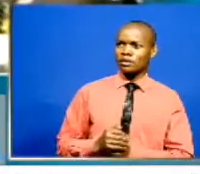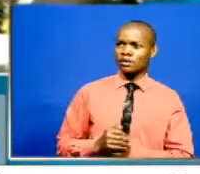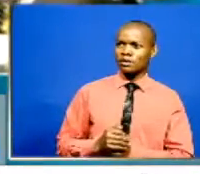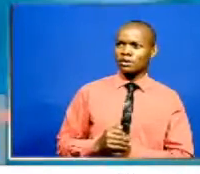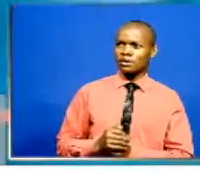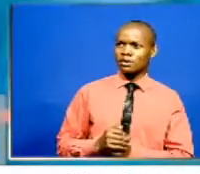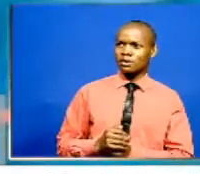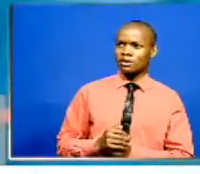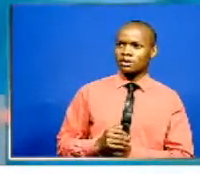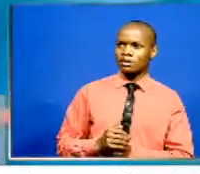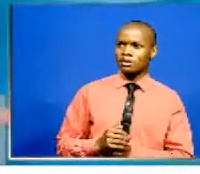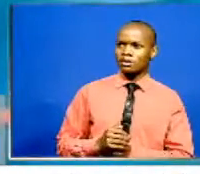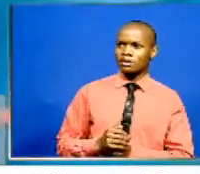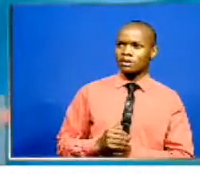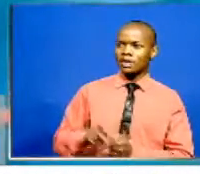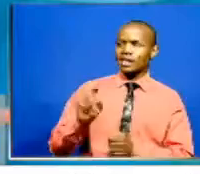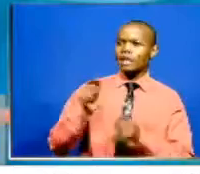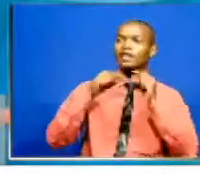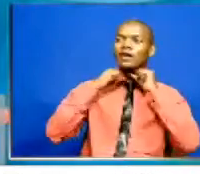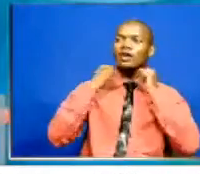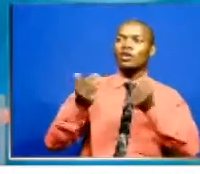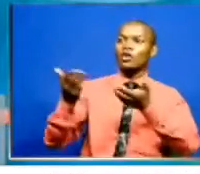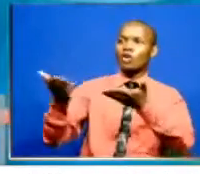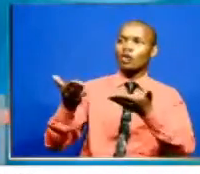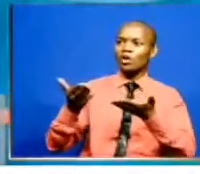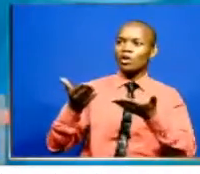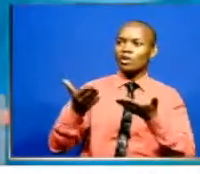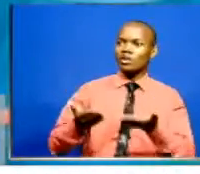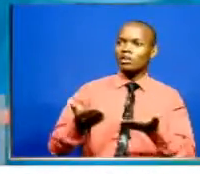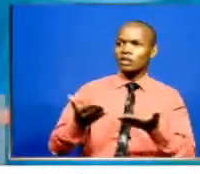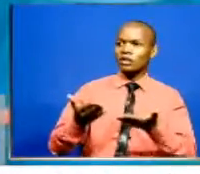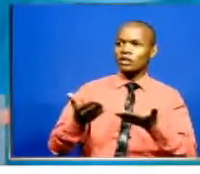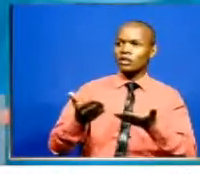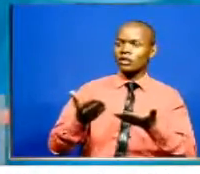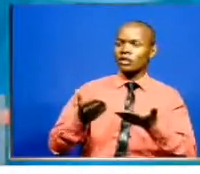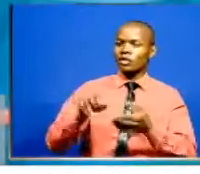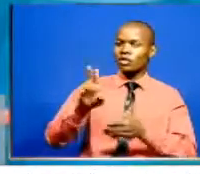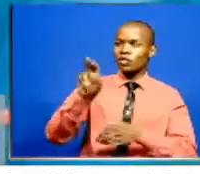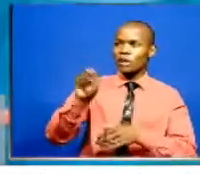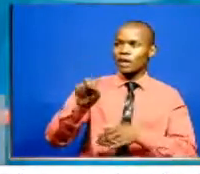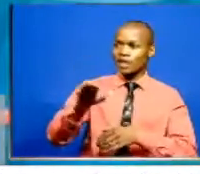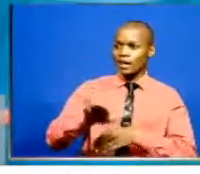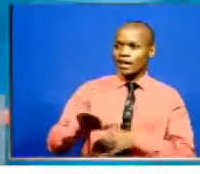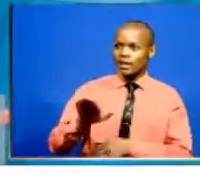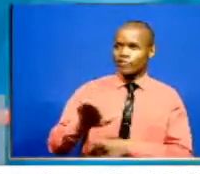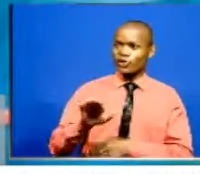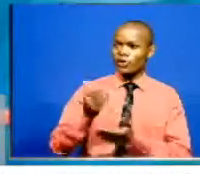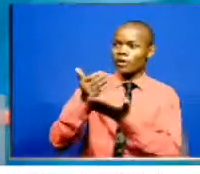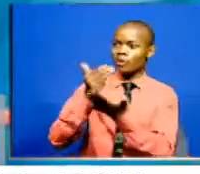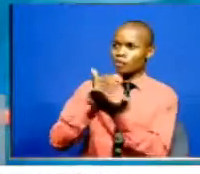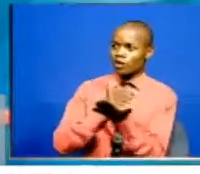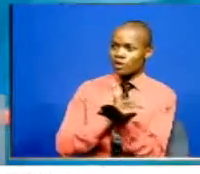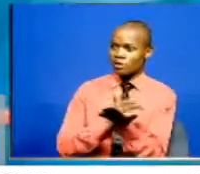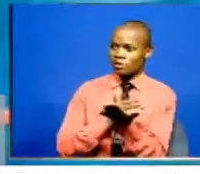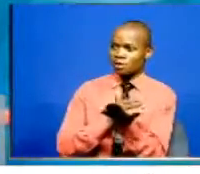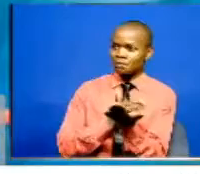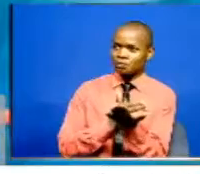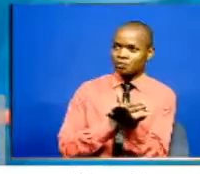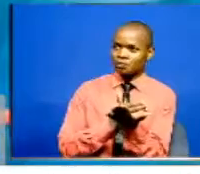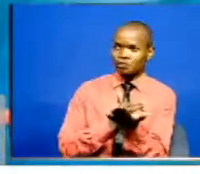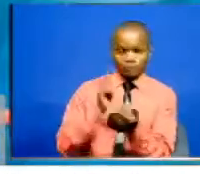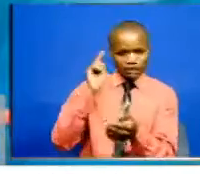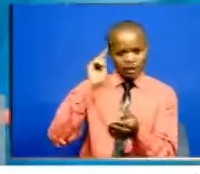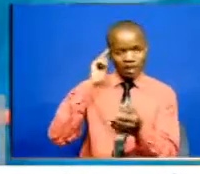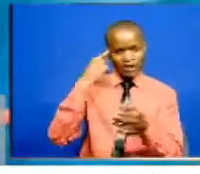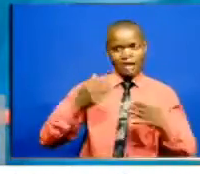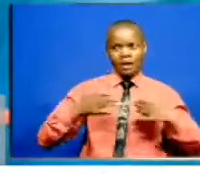because the Kenya is hosting, yes, really the United Nations Environment Program, mm-hmm, I think